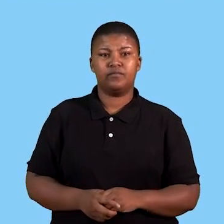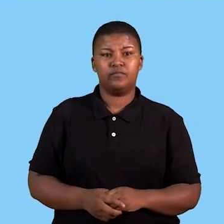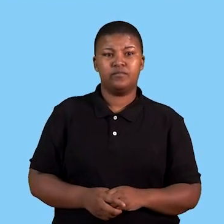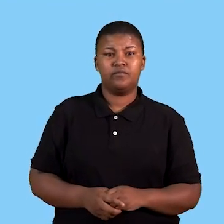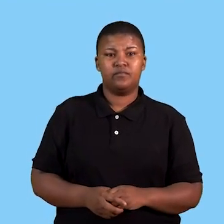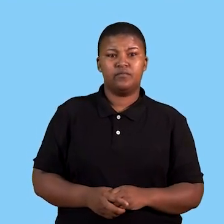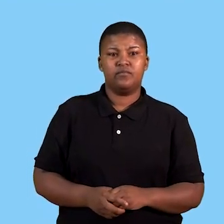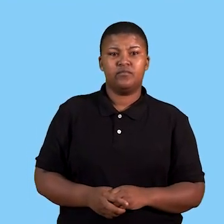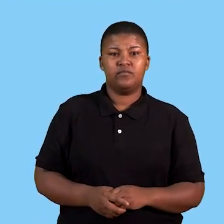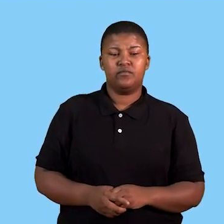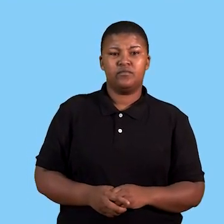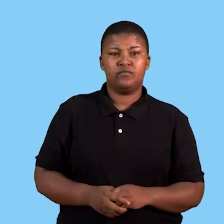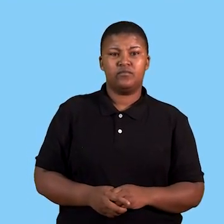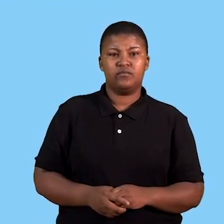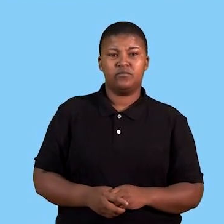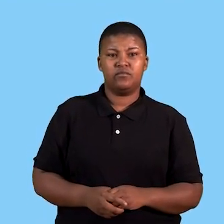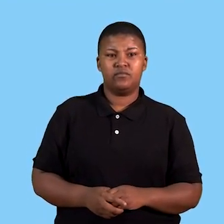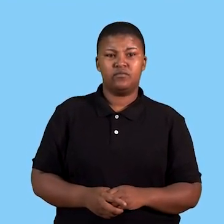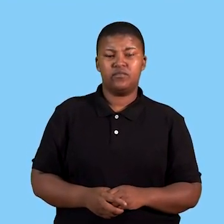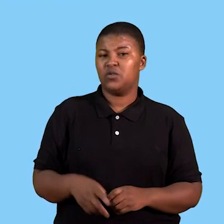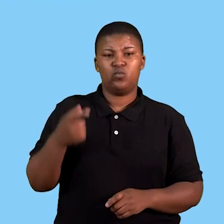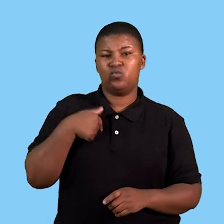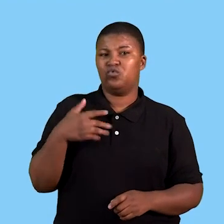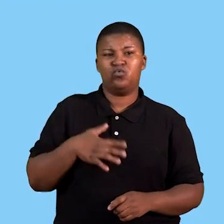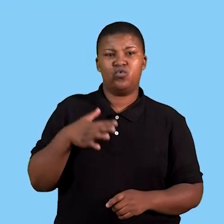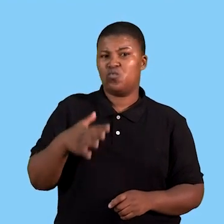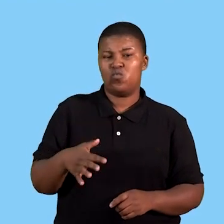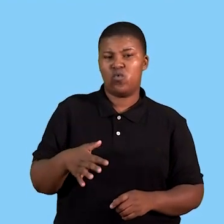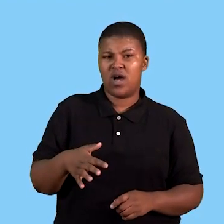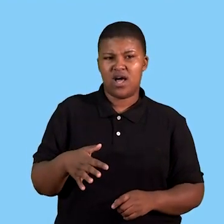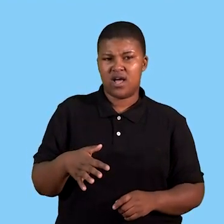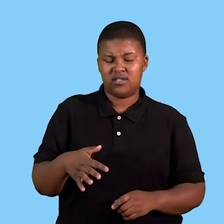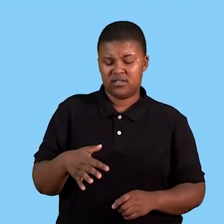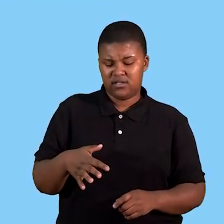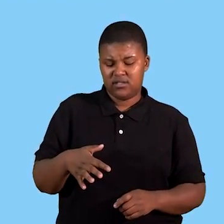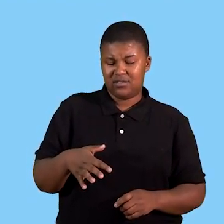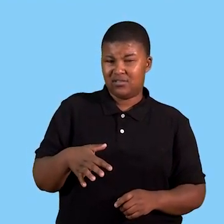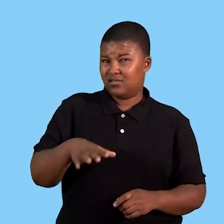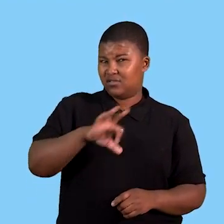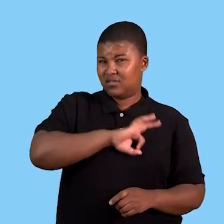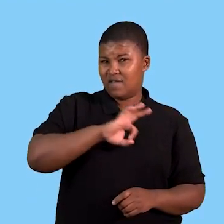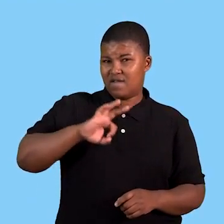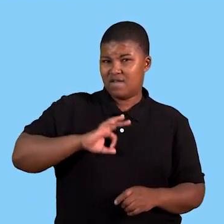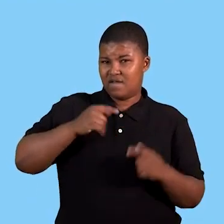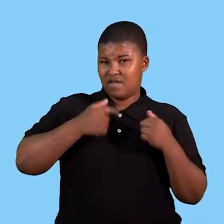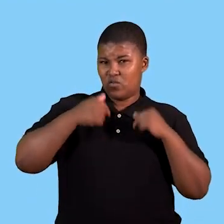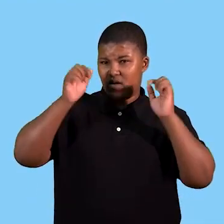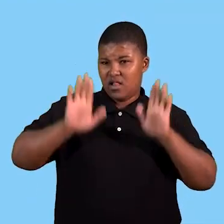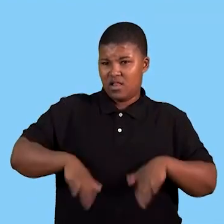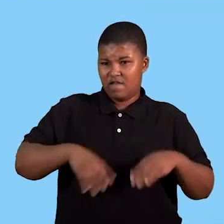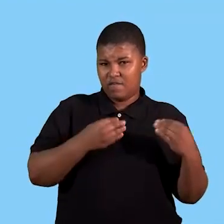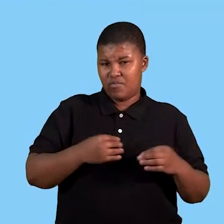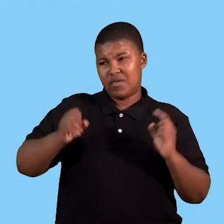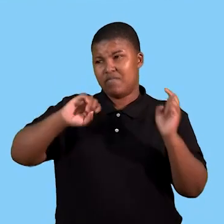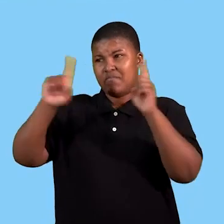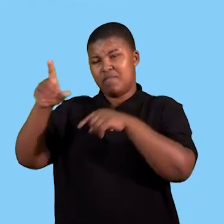them. We don't want our employees, let me just fix that, we don't want our employees to go to another